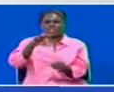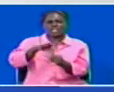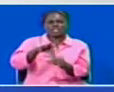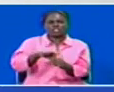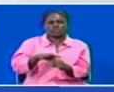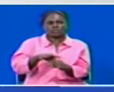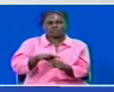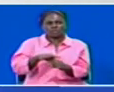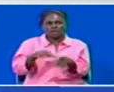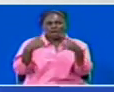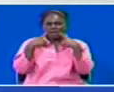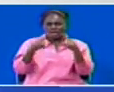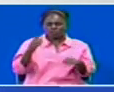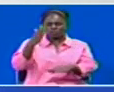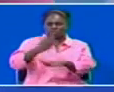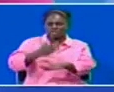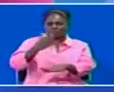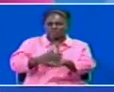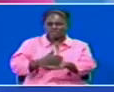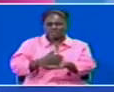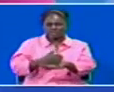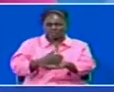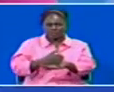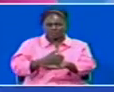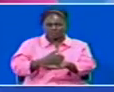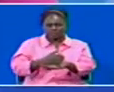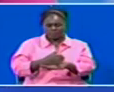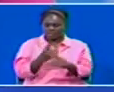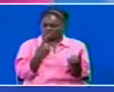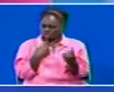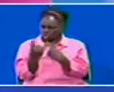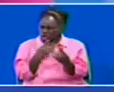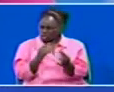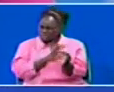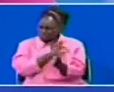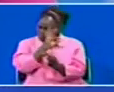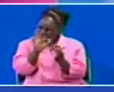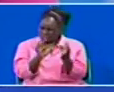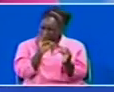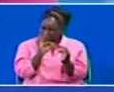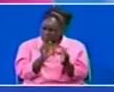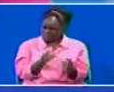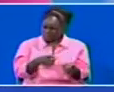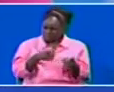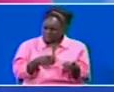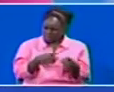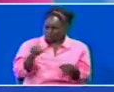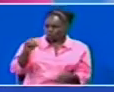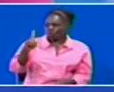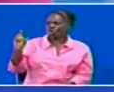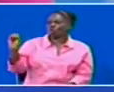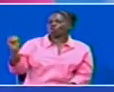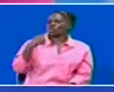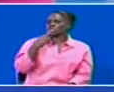and produce results for certain individuals and political parties. I'd like us to talk about the specific allegation that Dr. Oloo is